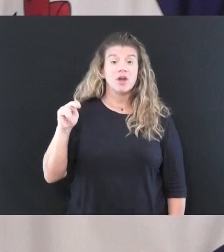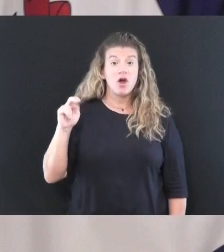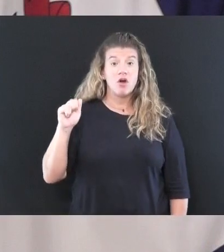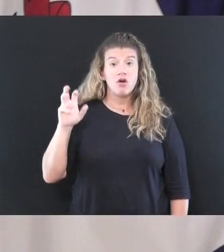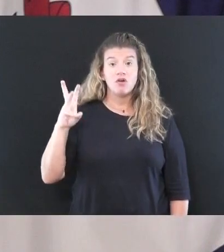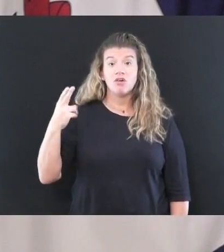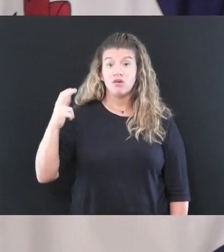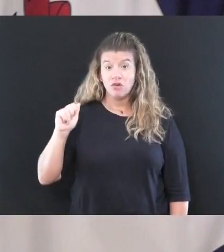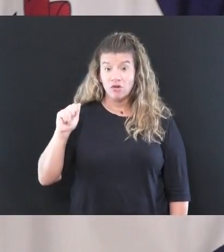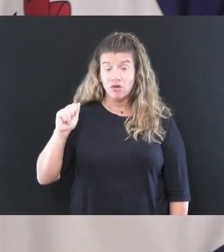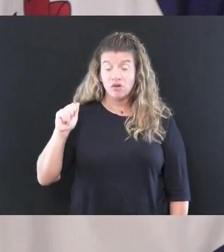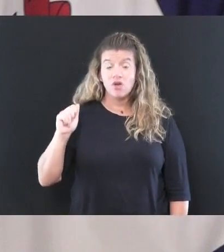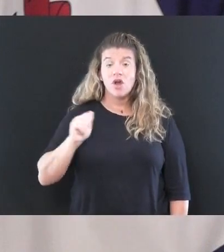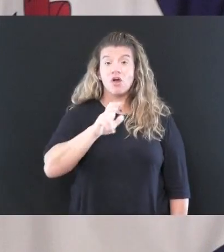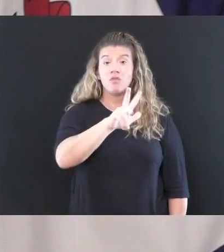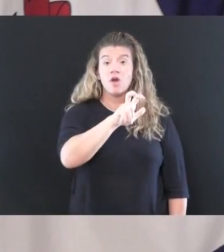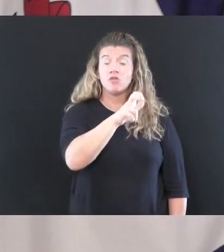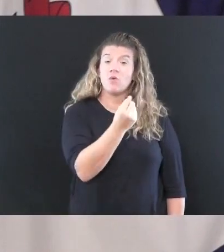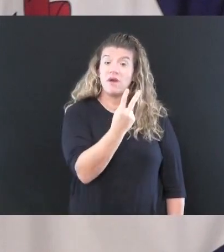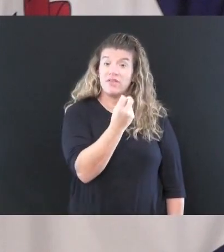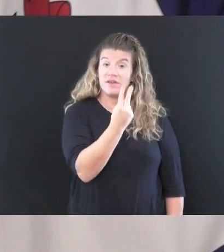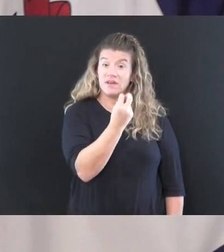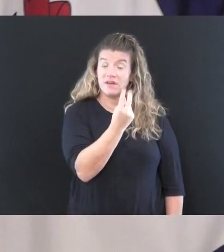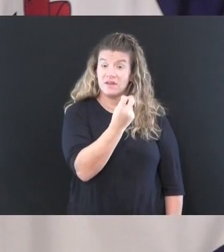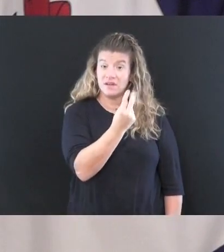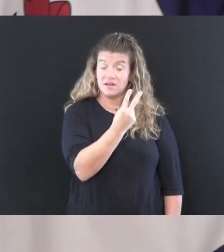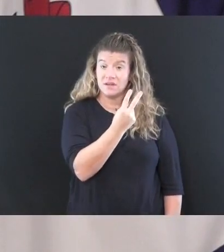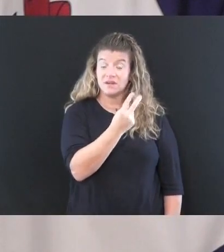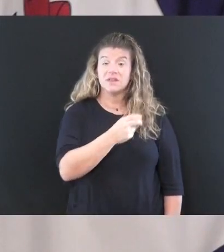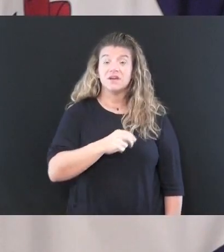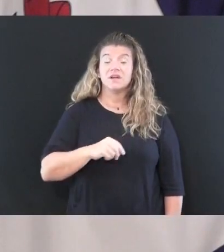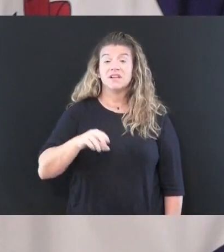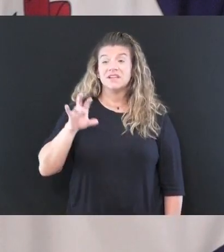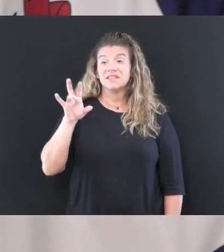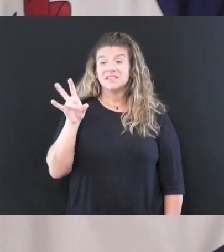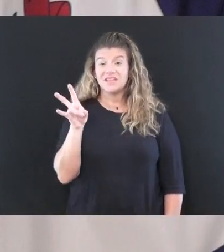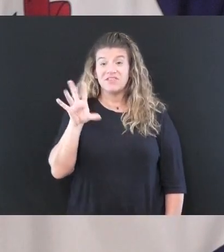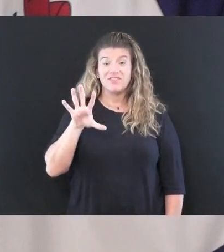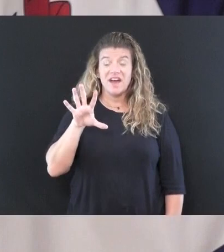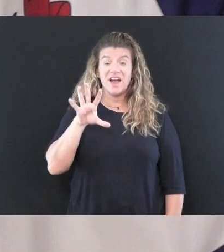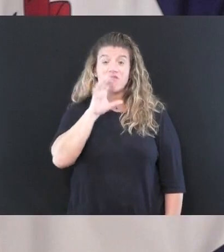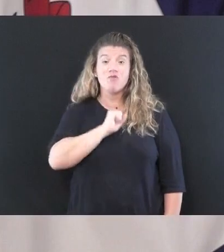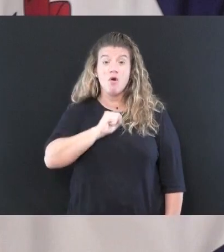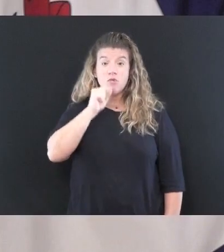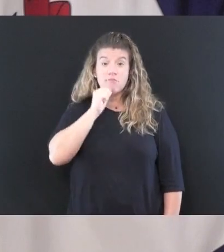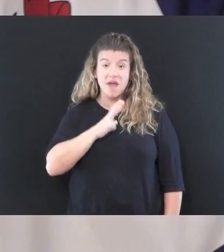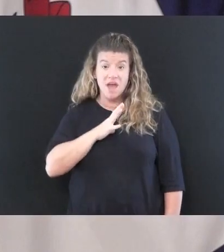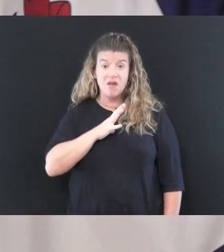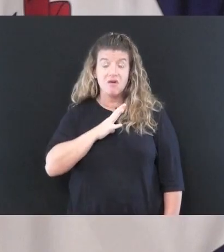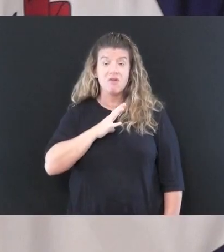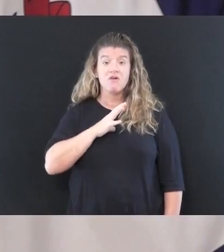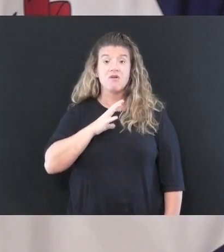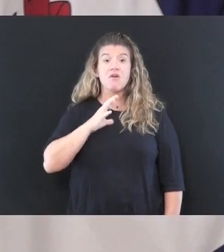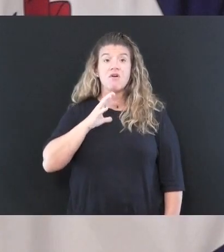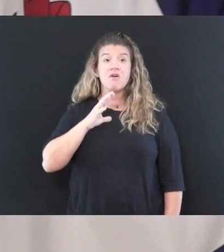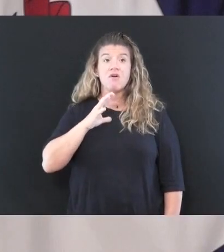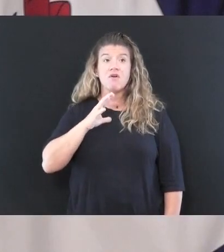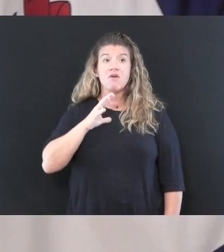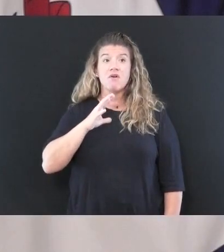County. And our 312th death in West Virginia, a 75-year-old male from Kanawha County.